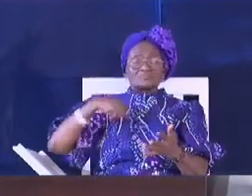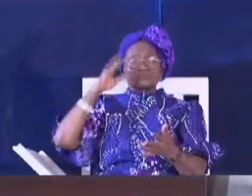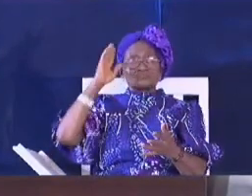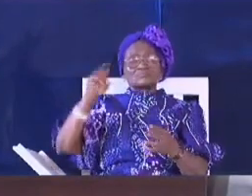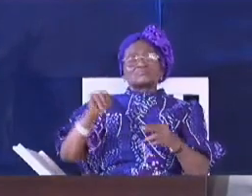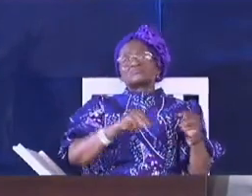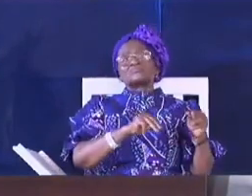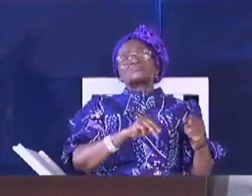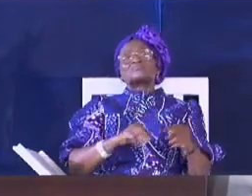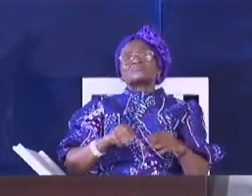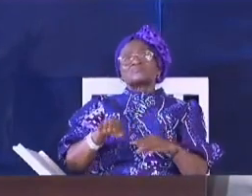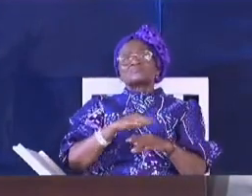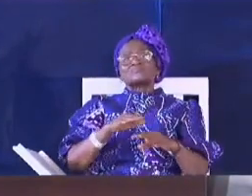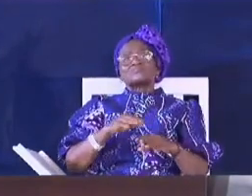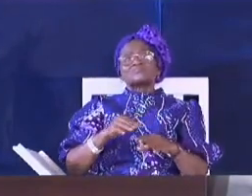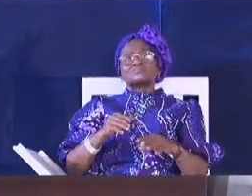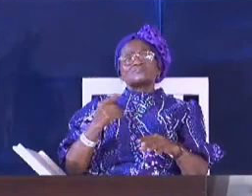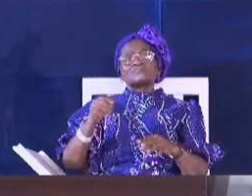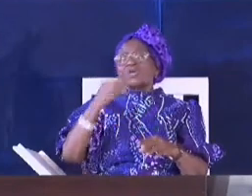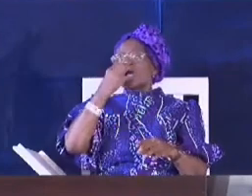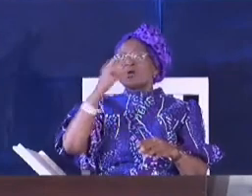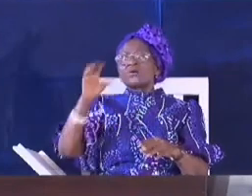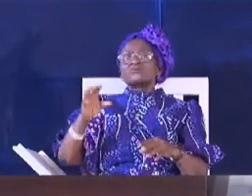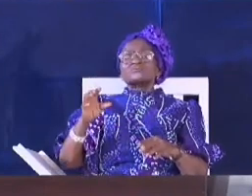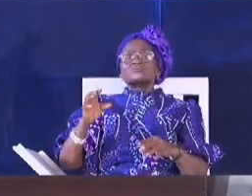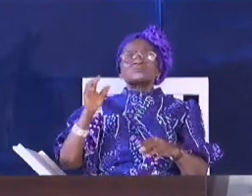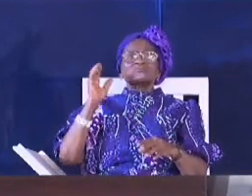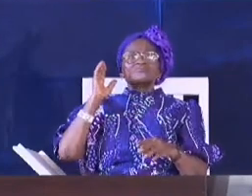Because the curse is not just going to be over because I say so.